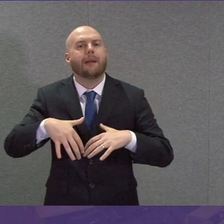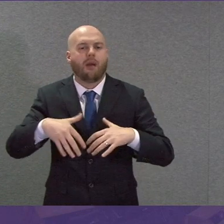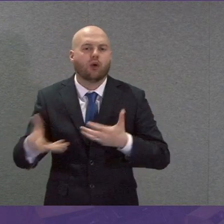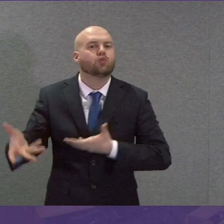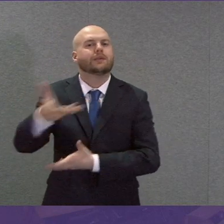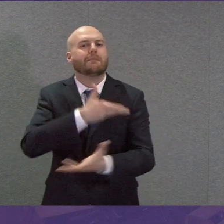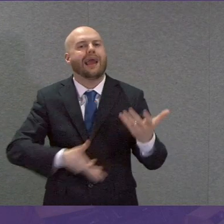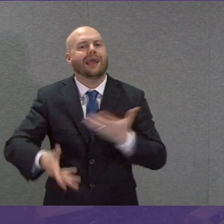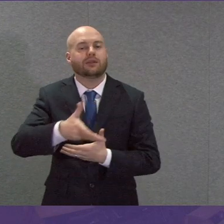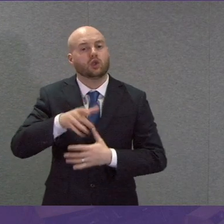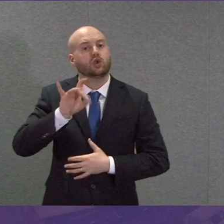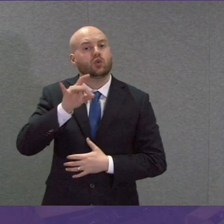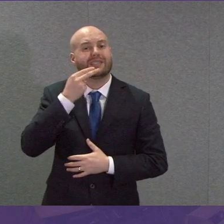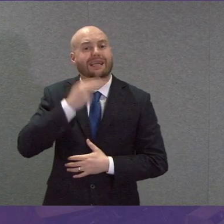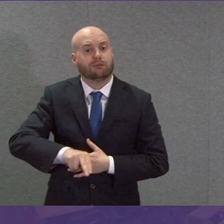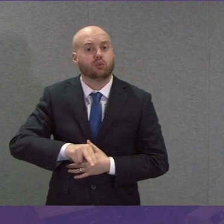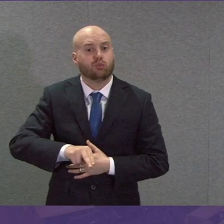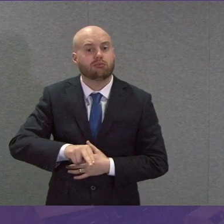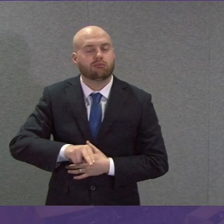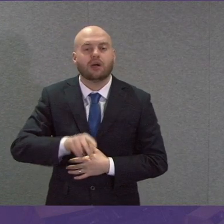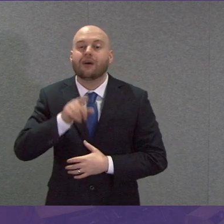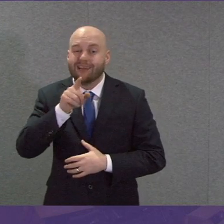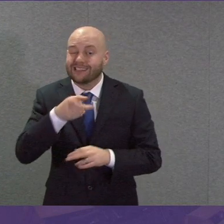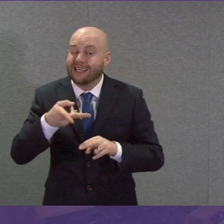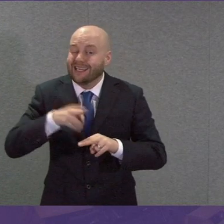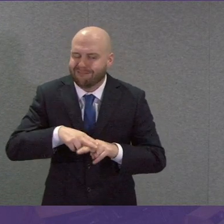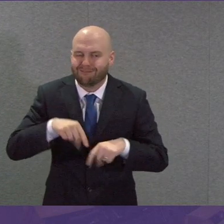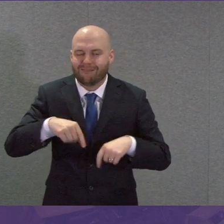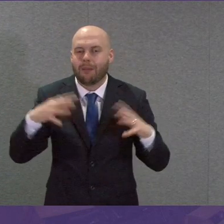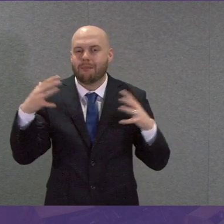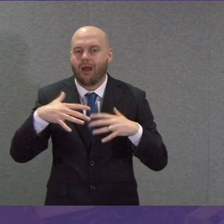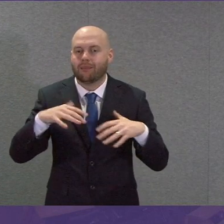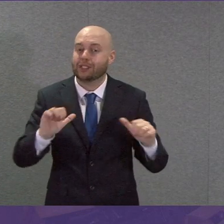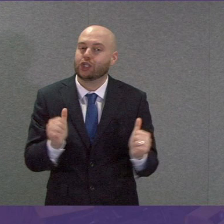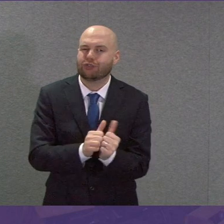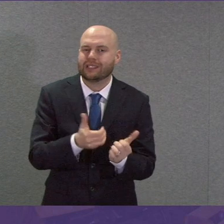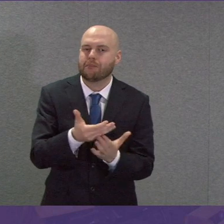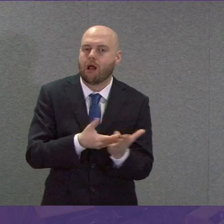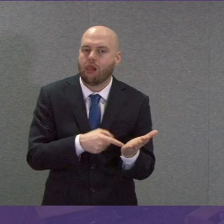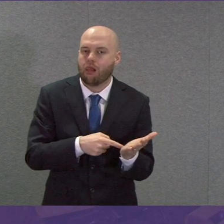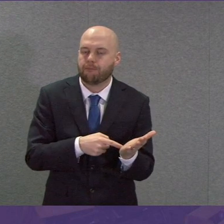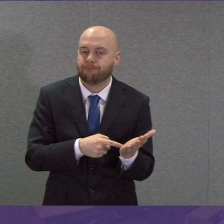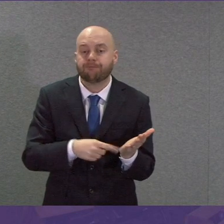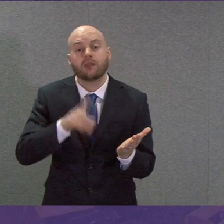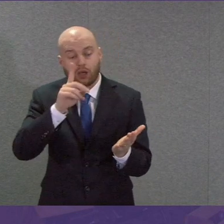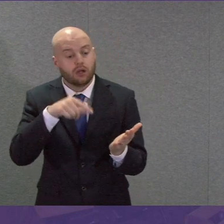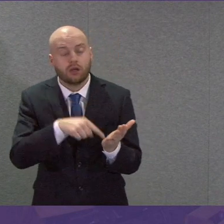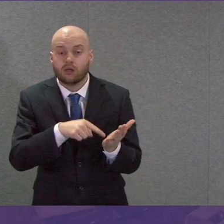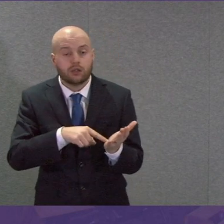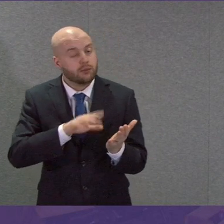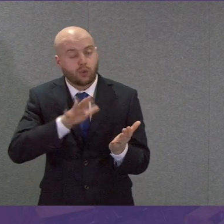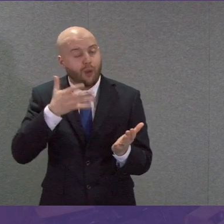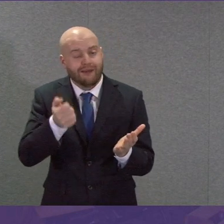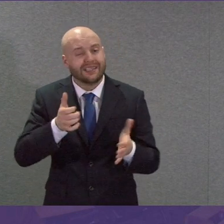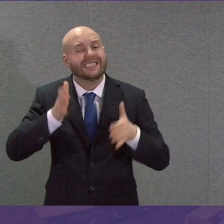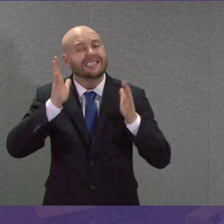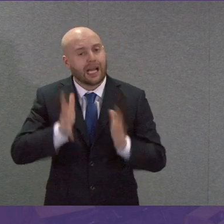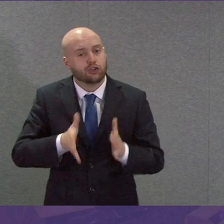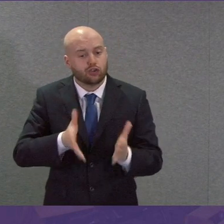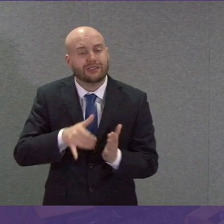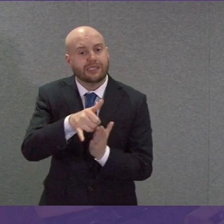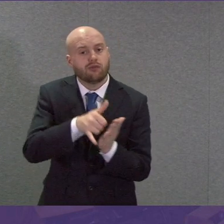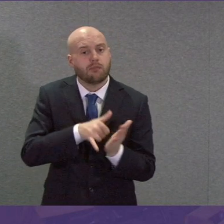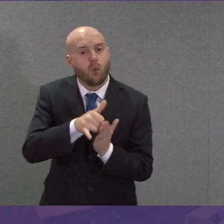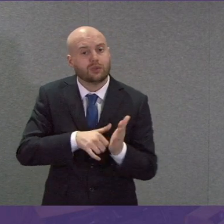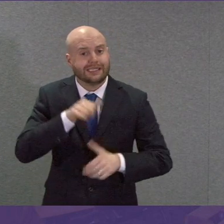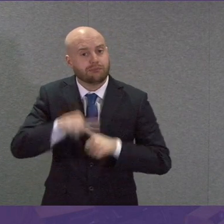Parliament's agreement. The legislative consent motion does not require renewal, nor is there a statutory reporting function for this Parliament